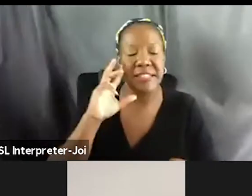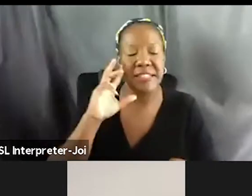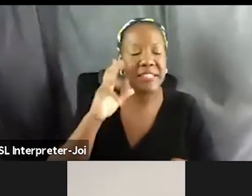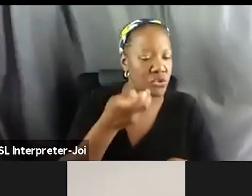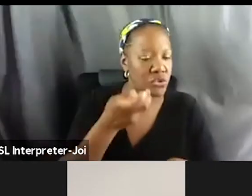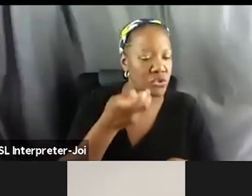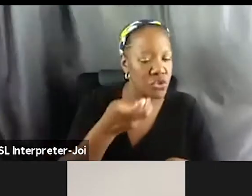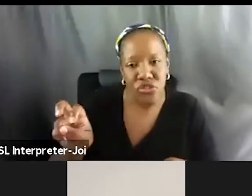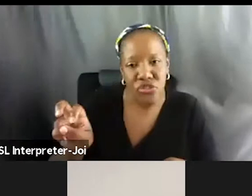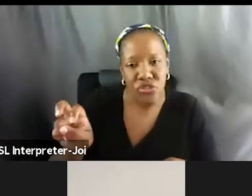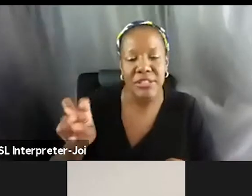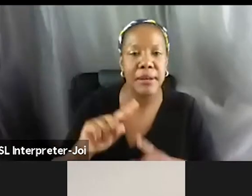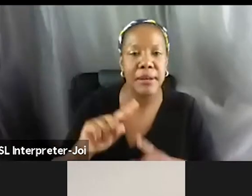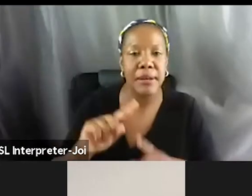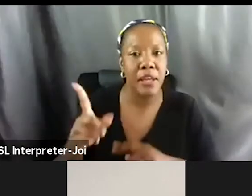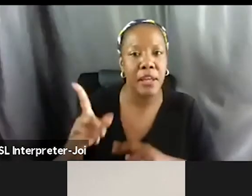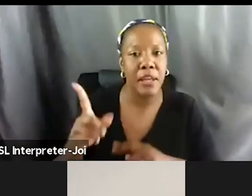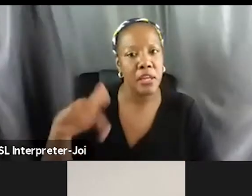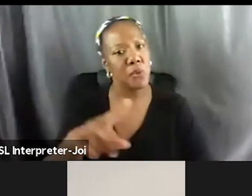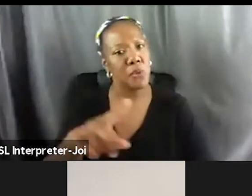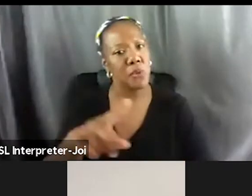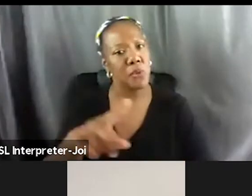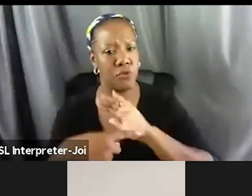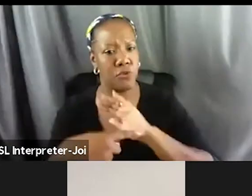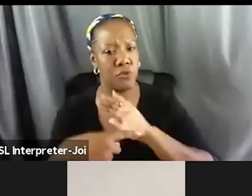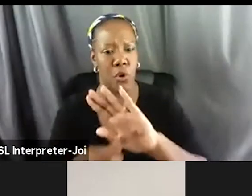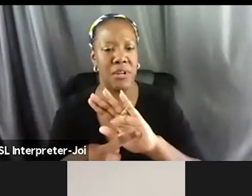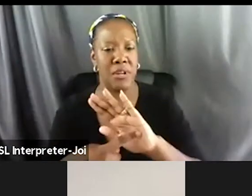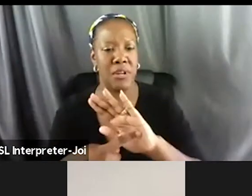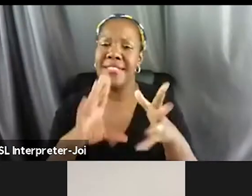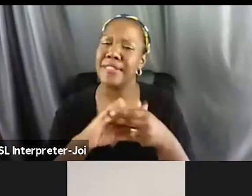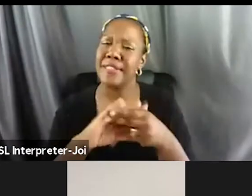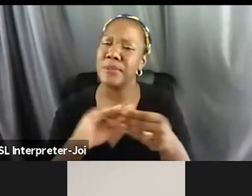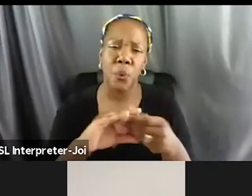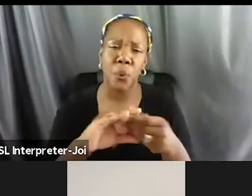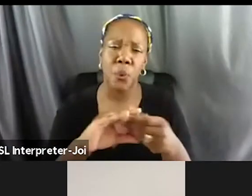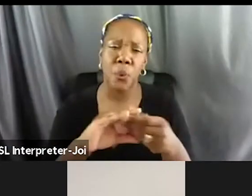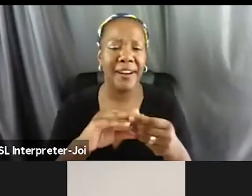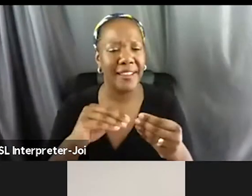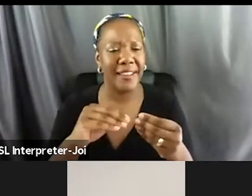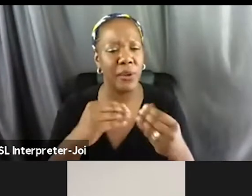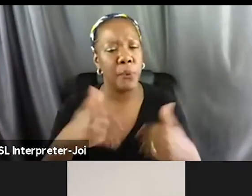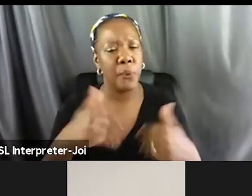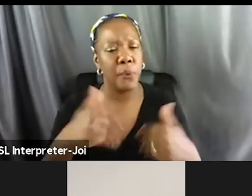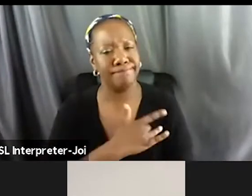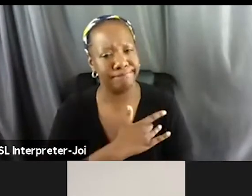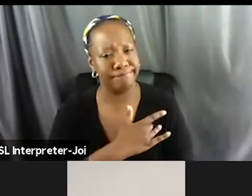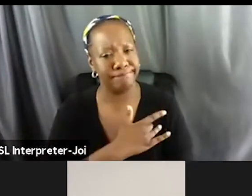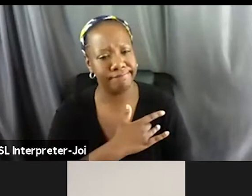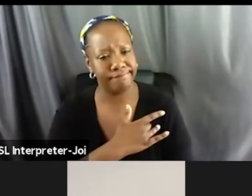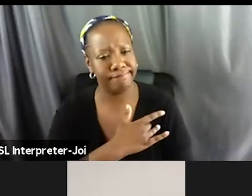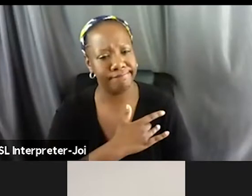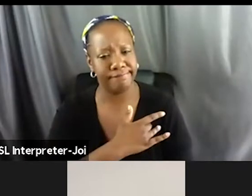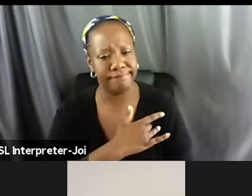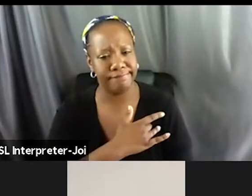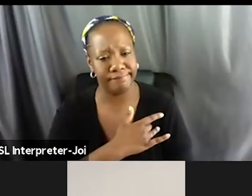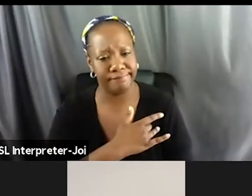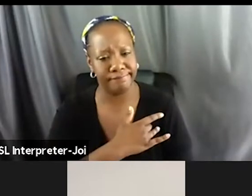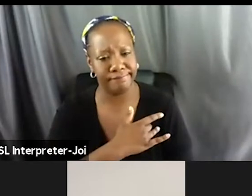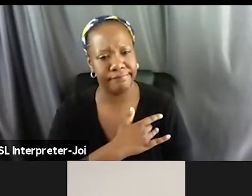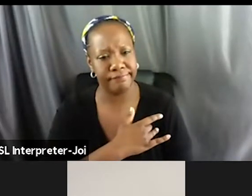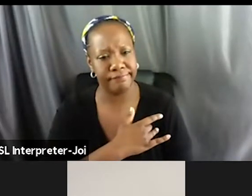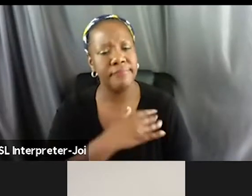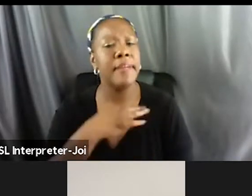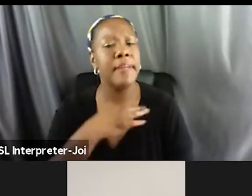I think you guys have really demonstrated is that a story really brings it home. And I'm not going to have anything specific. I was just wondering